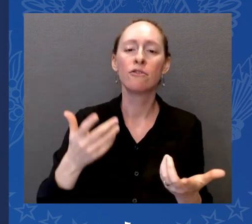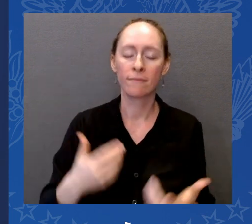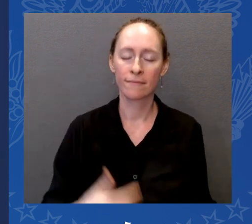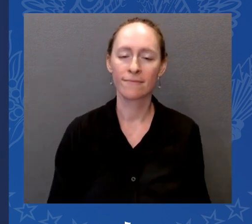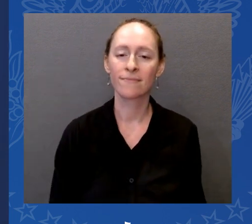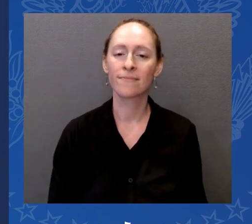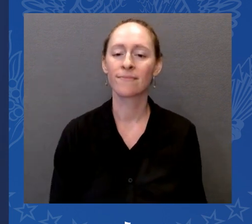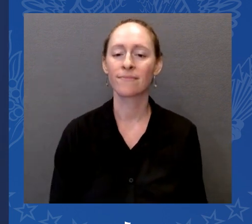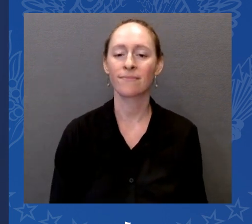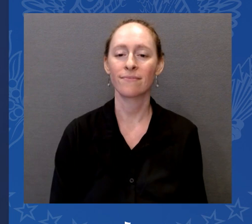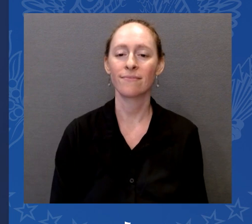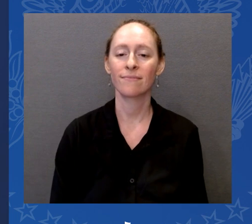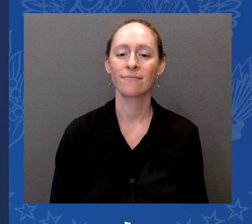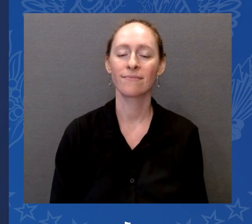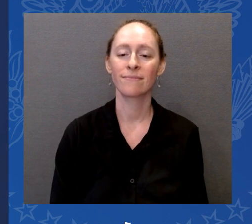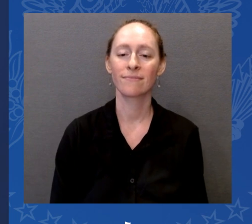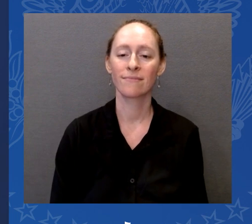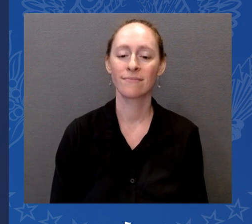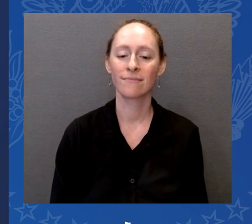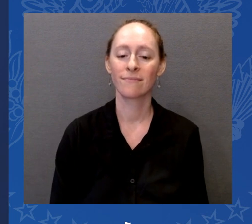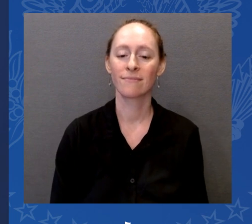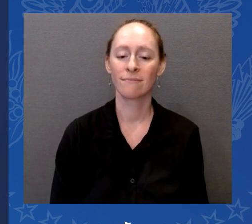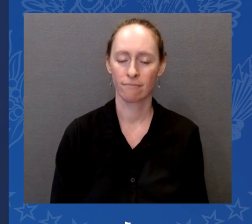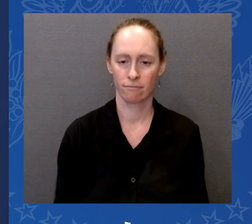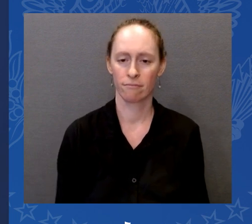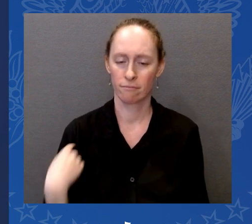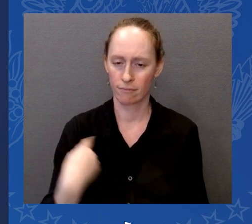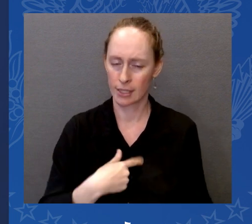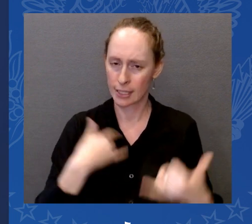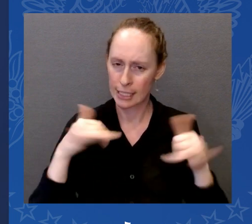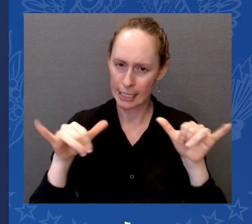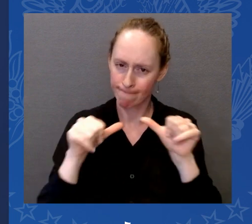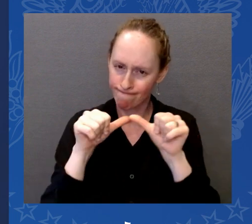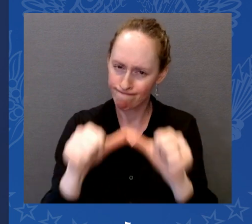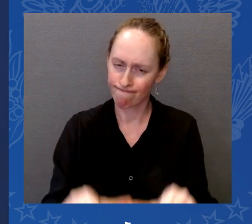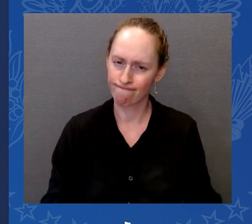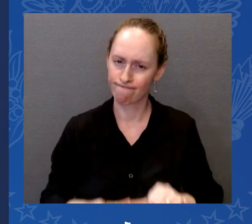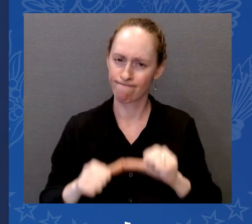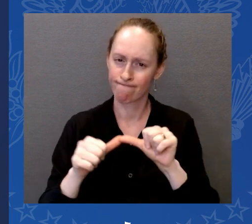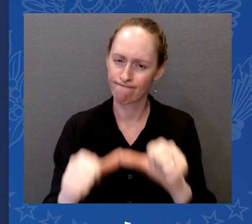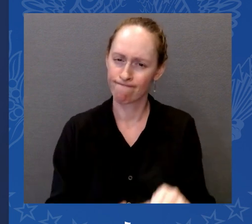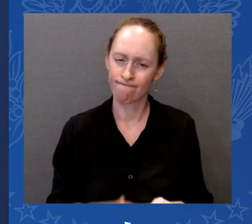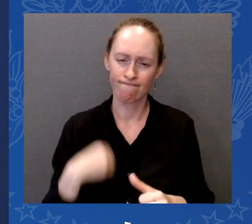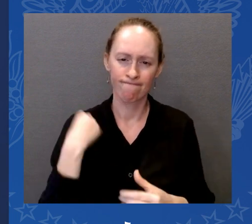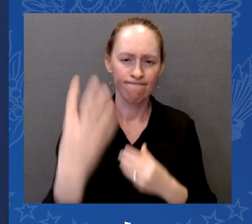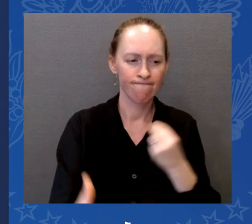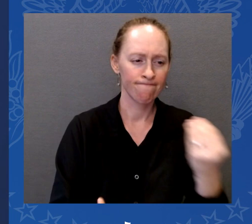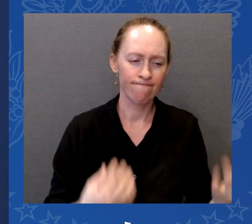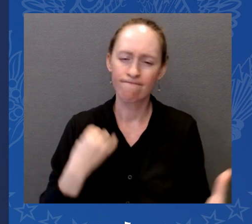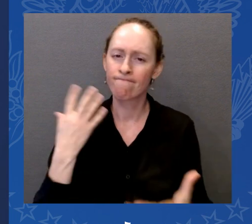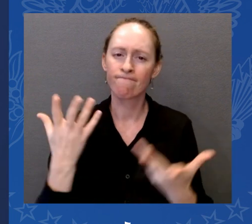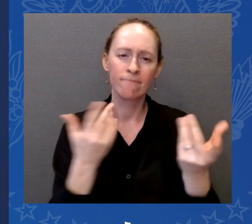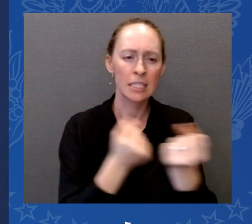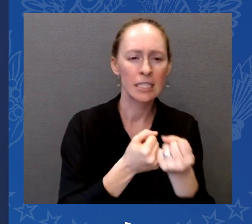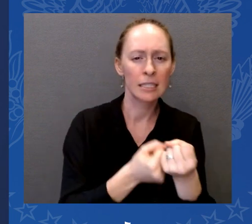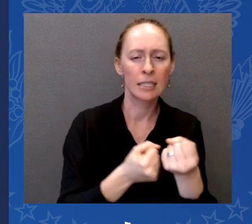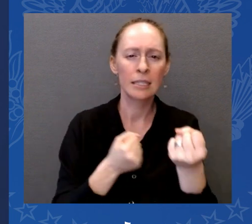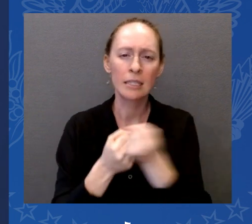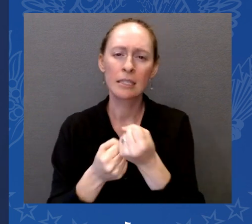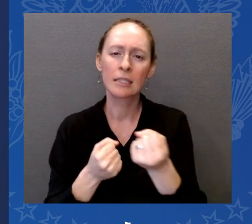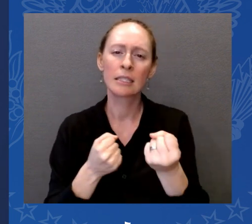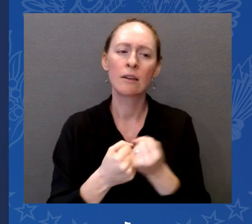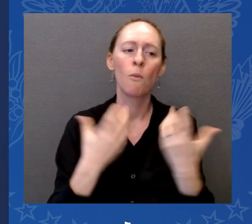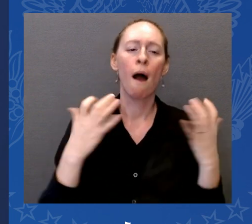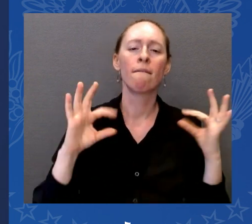dad would say, just a little bit of breathing room. We're giving Medicare the power to negotiate lower drug prices.